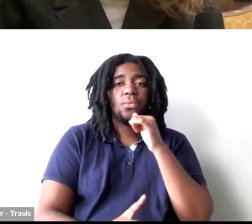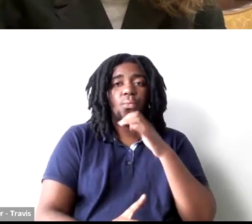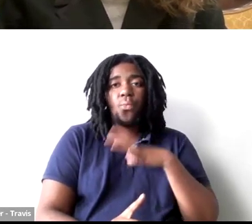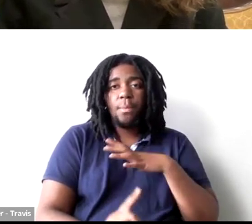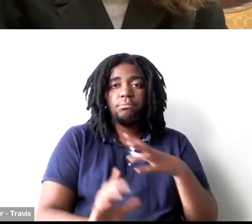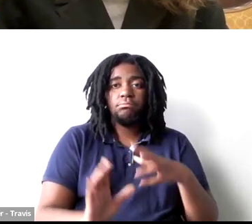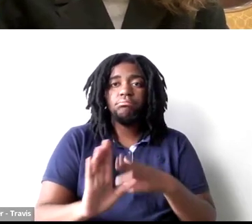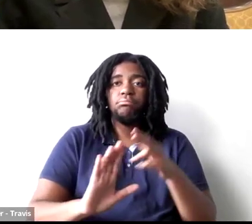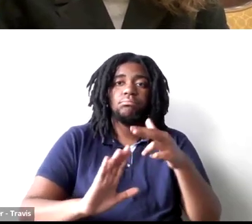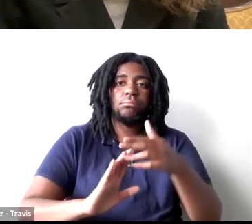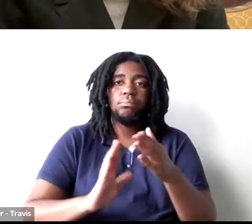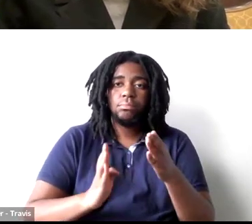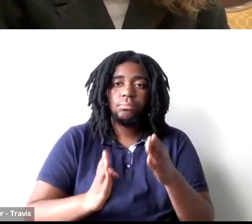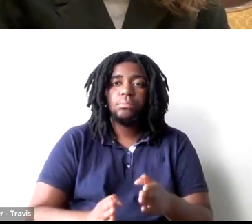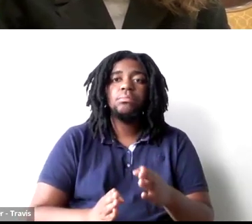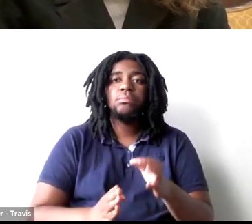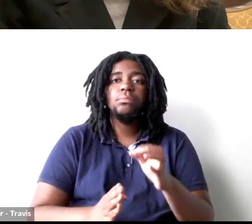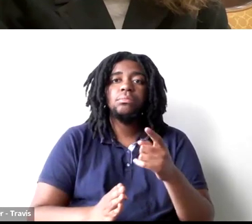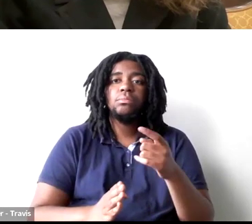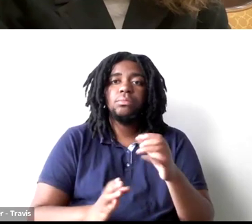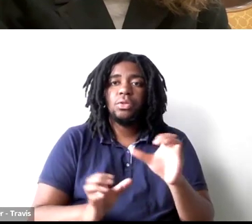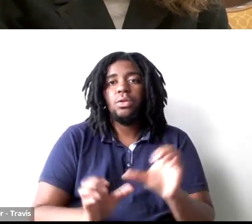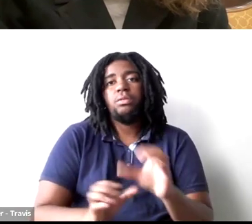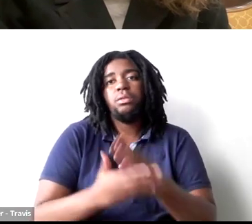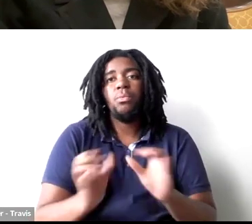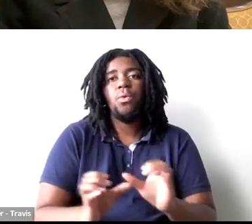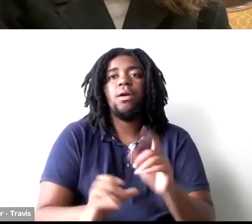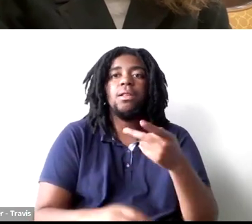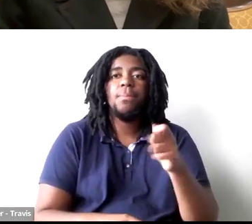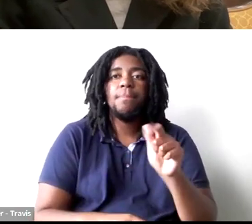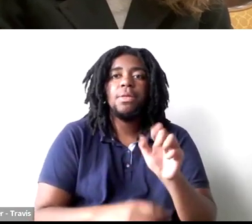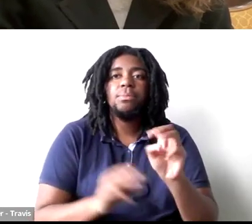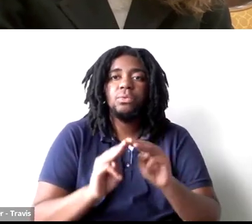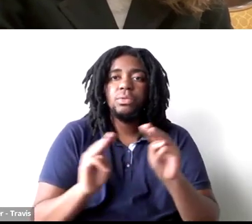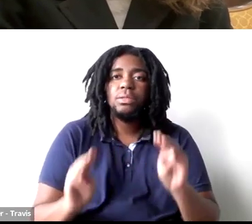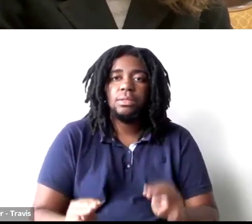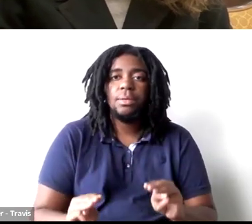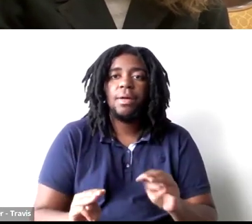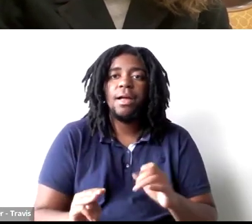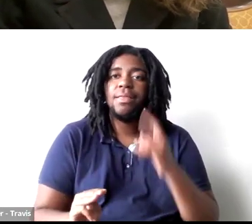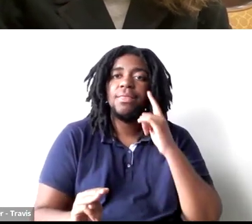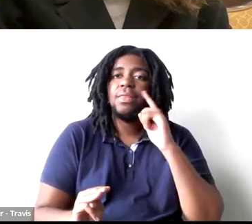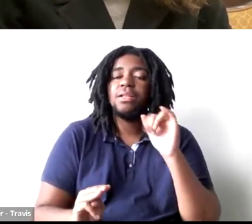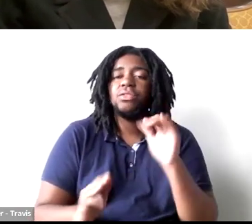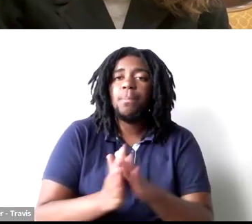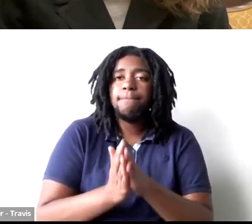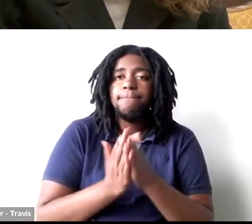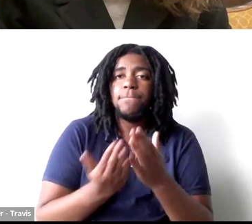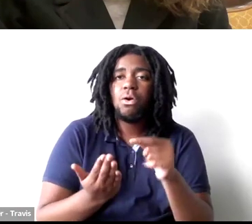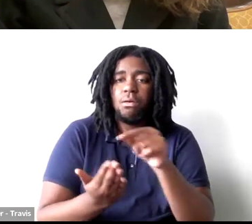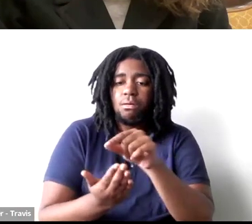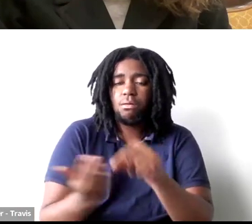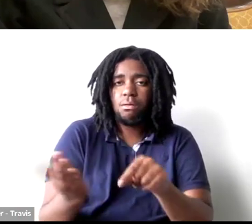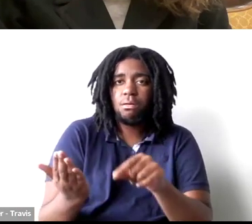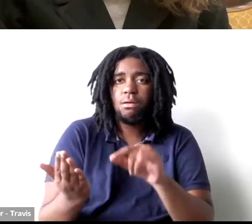Aylshire's historical novel about Charles Wilson Peale and the family